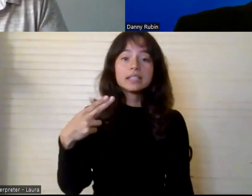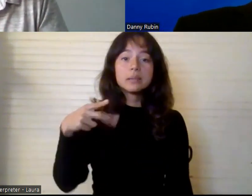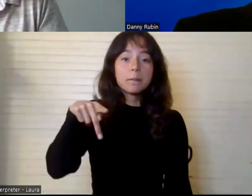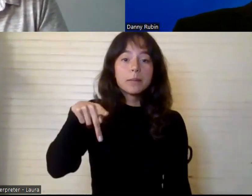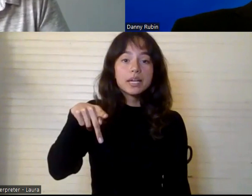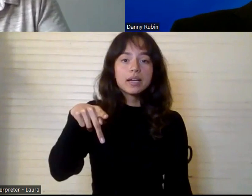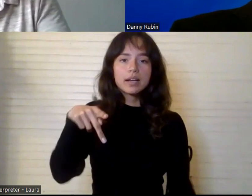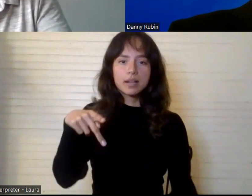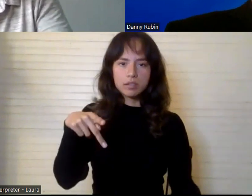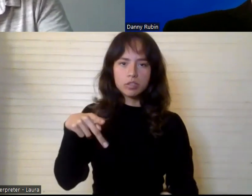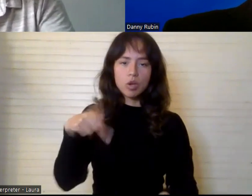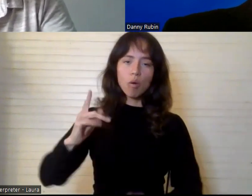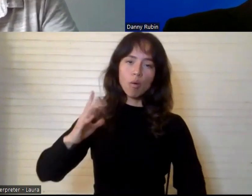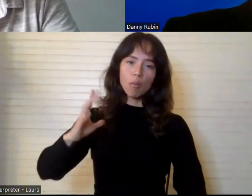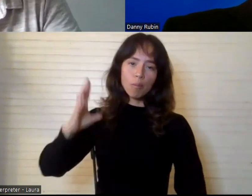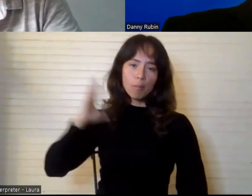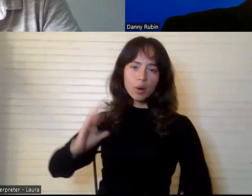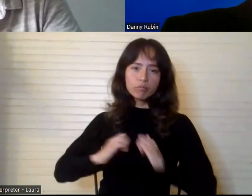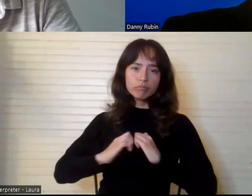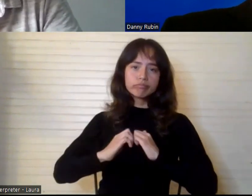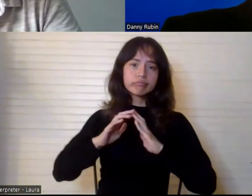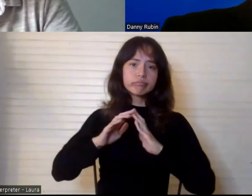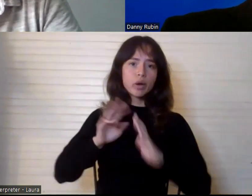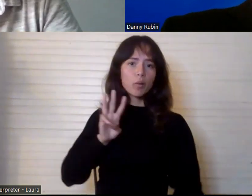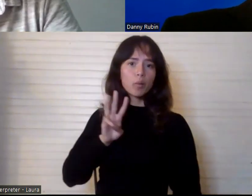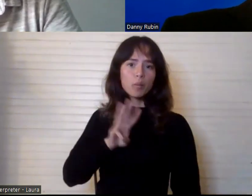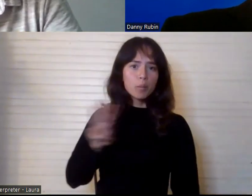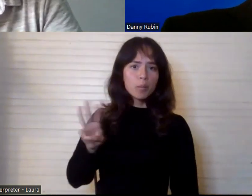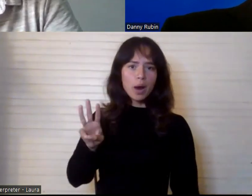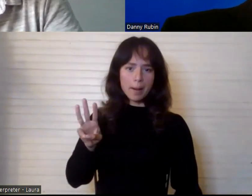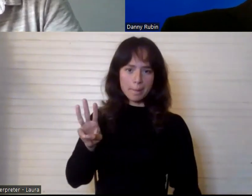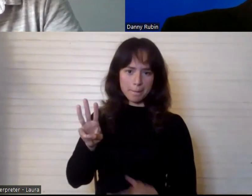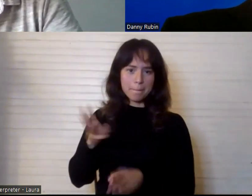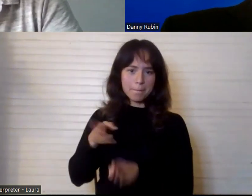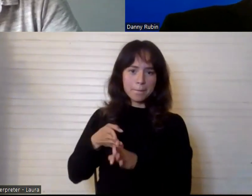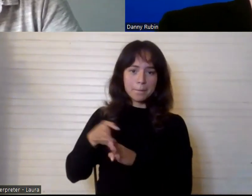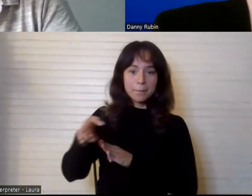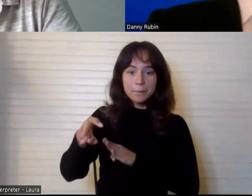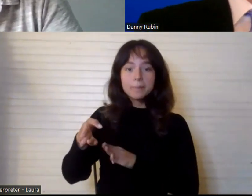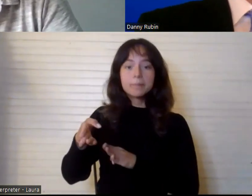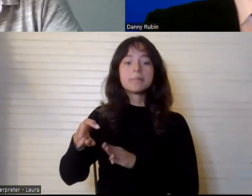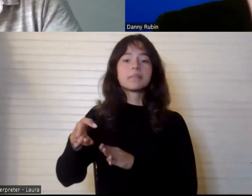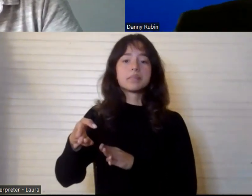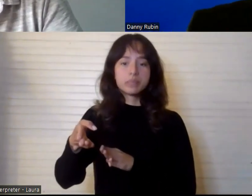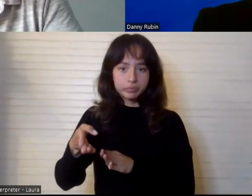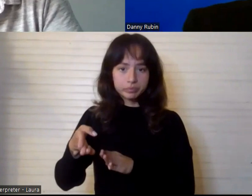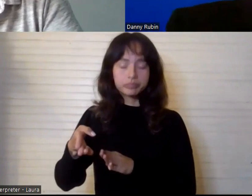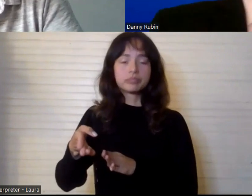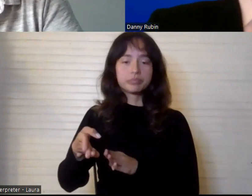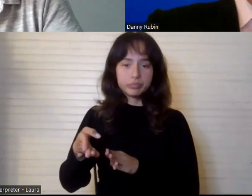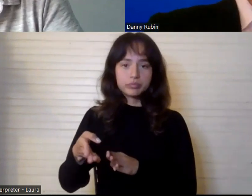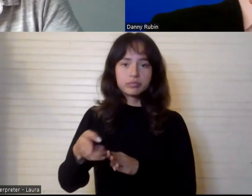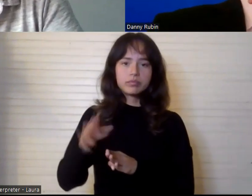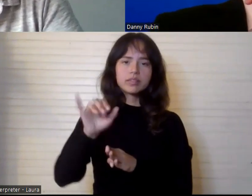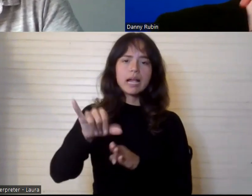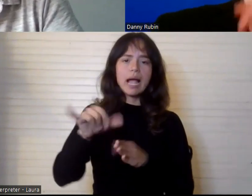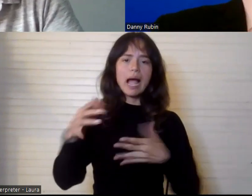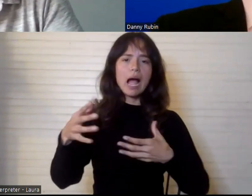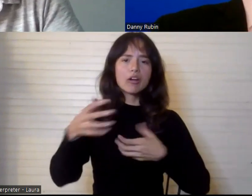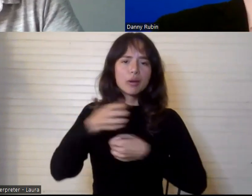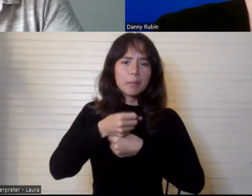web, it stood for personal homepage. And for whatever reason that I can't answer, that acronym was never